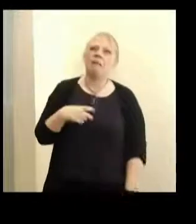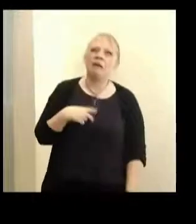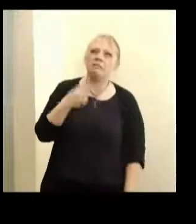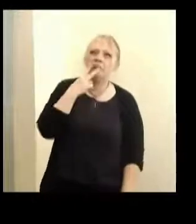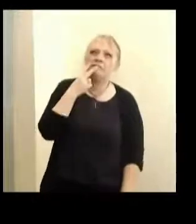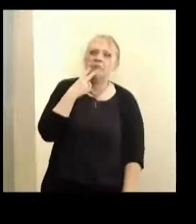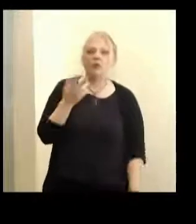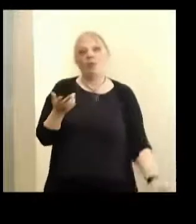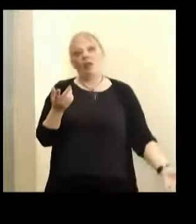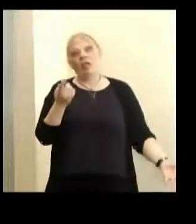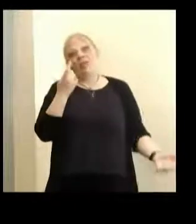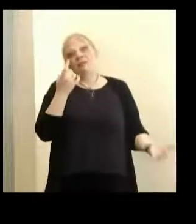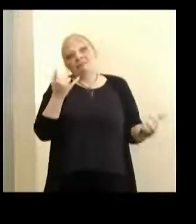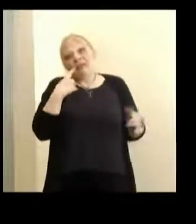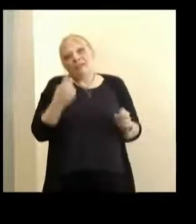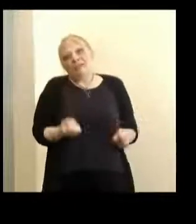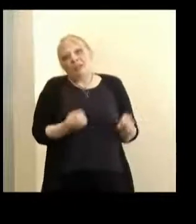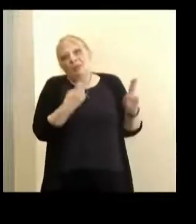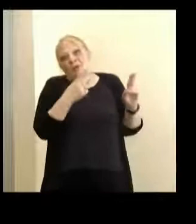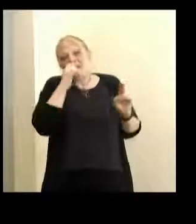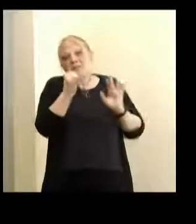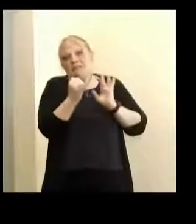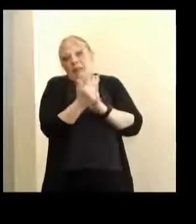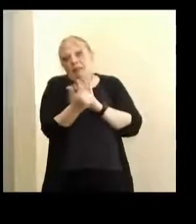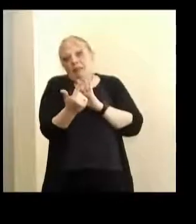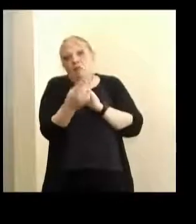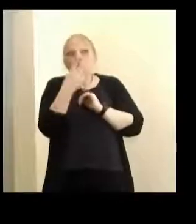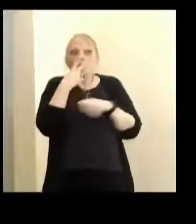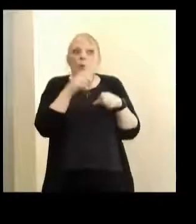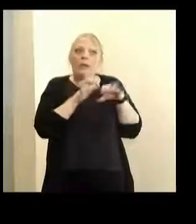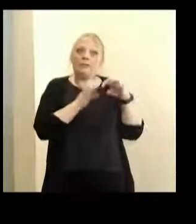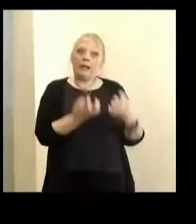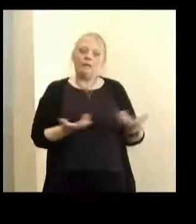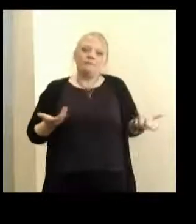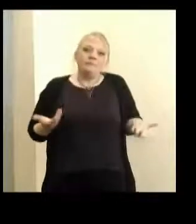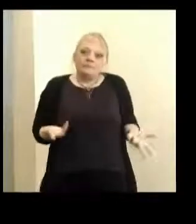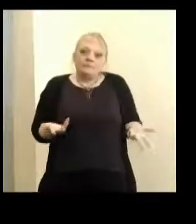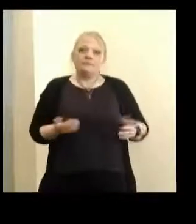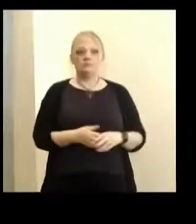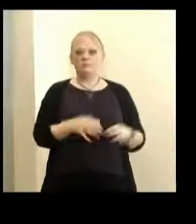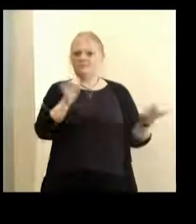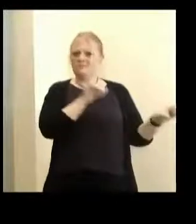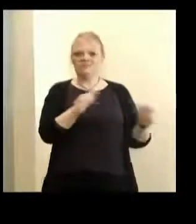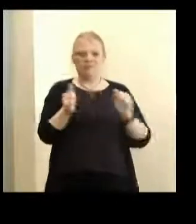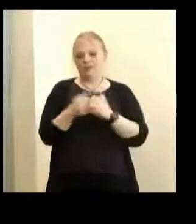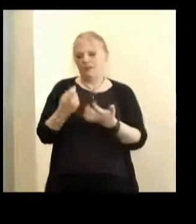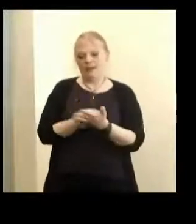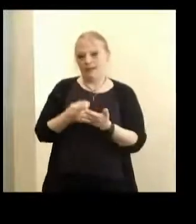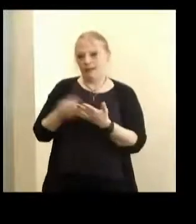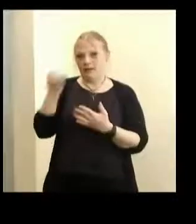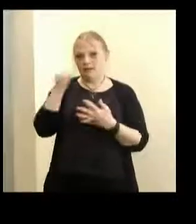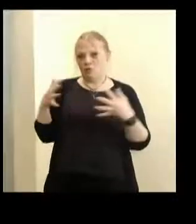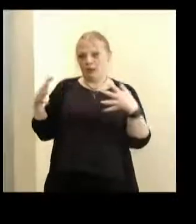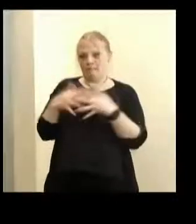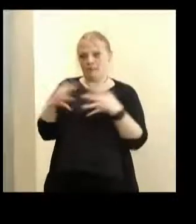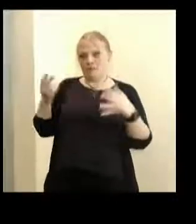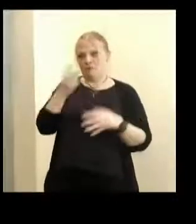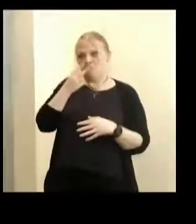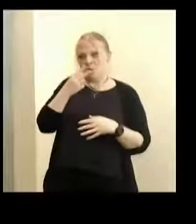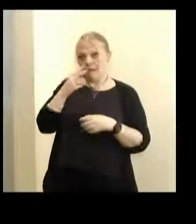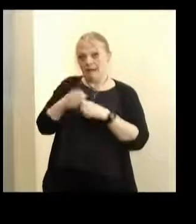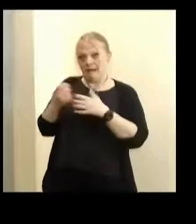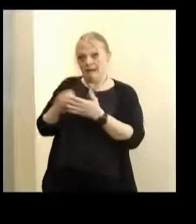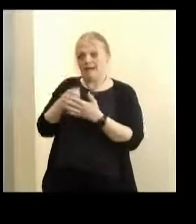you just got tossed from the stadium because it's illegal to smoke in the stadium. Same thing with the hockey arena. If you got caught smoking in the hockey arena, which